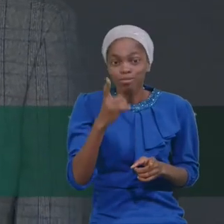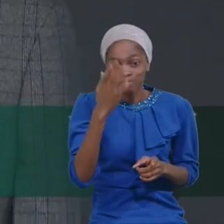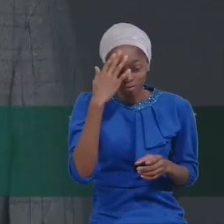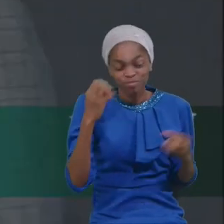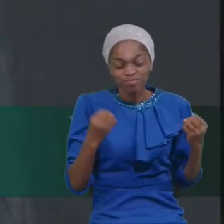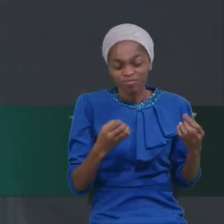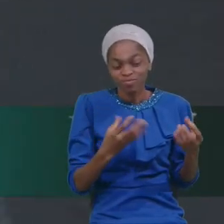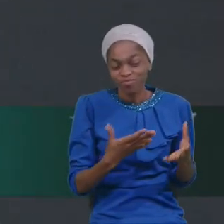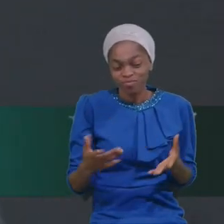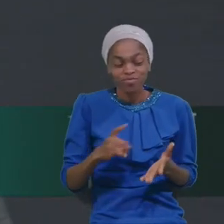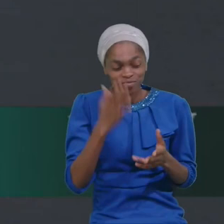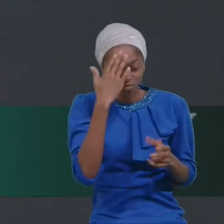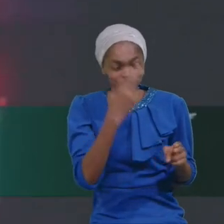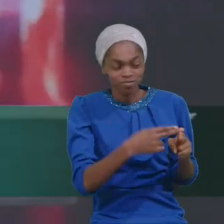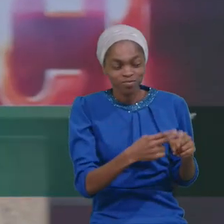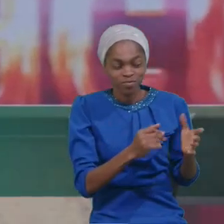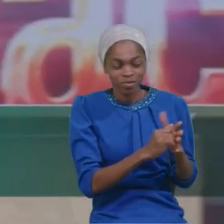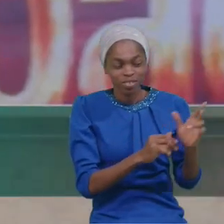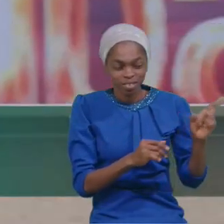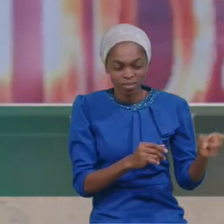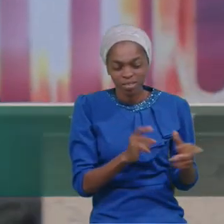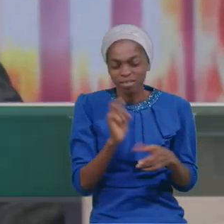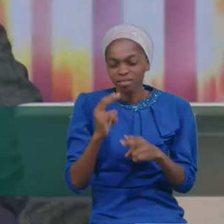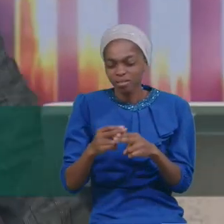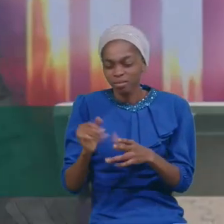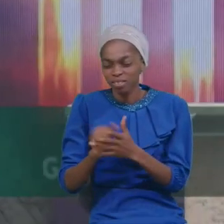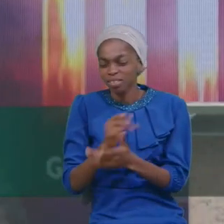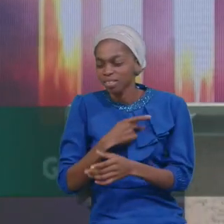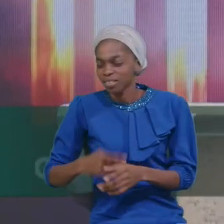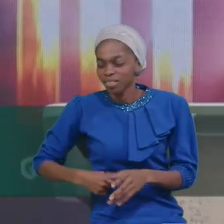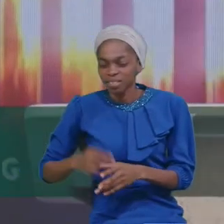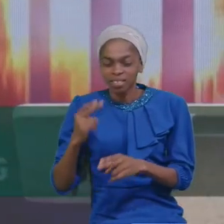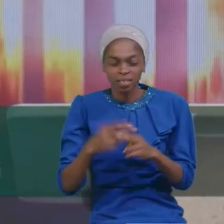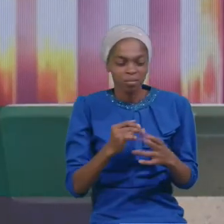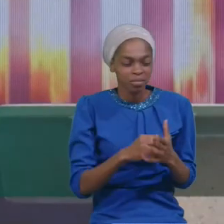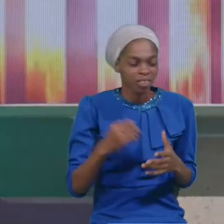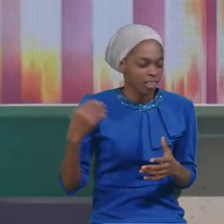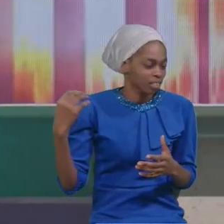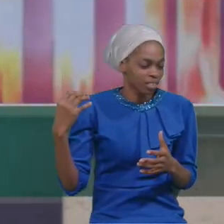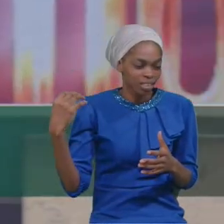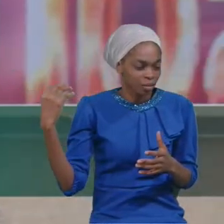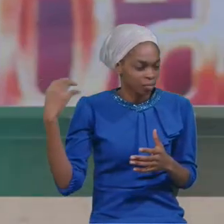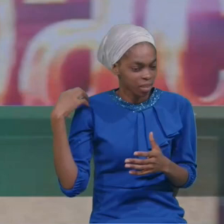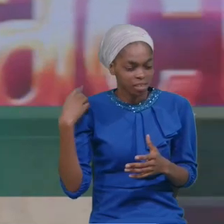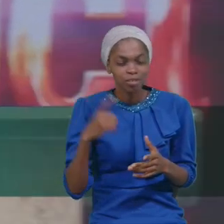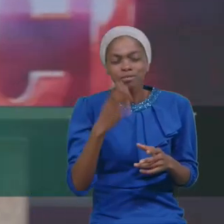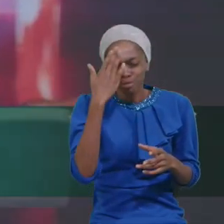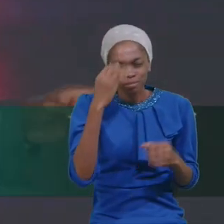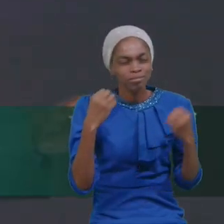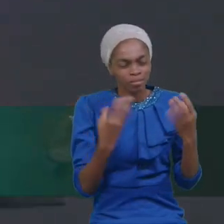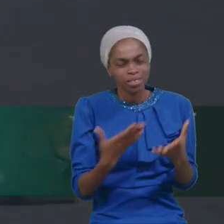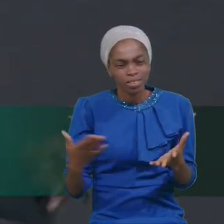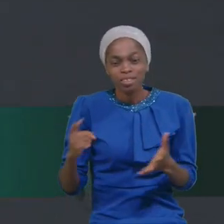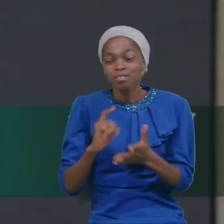person. I know you know many things. You know that subject. You know that subject. You know that subject. I know you know many things. You know